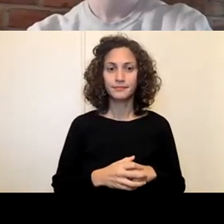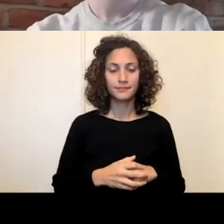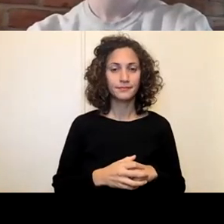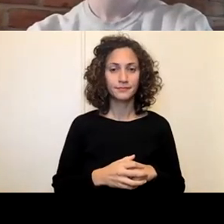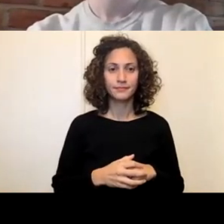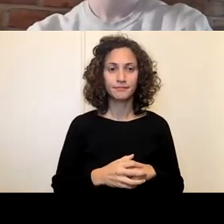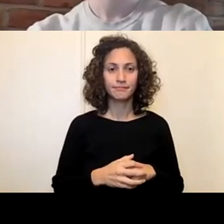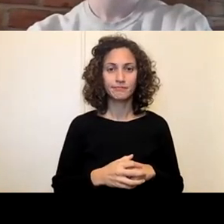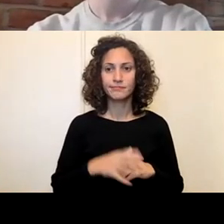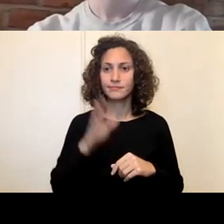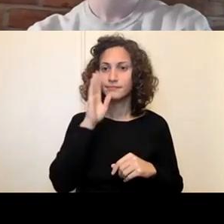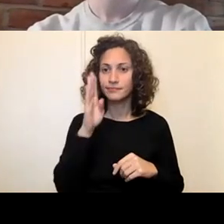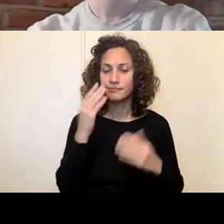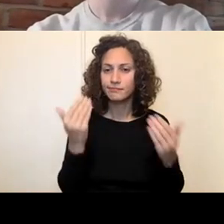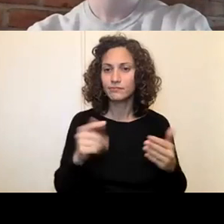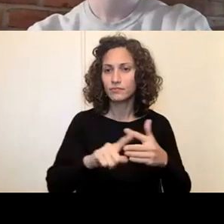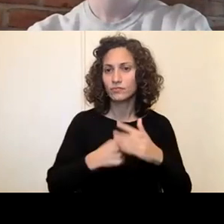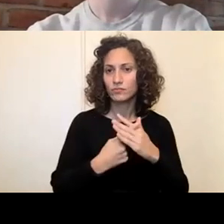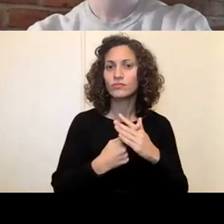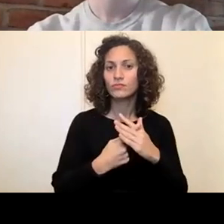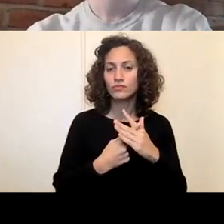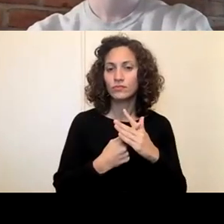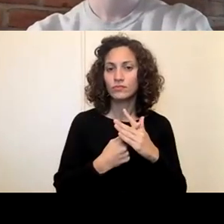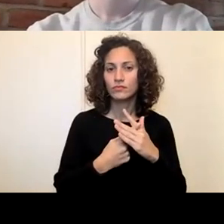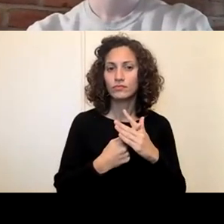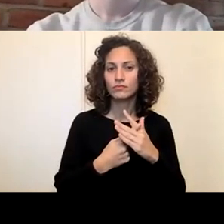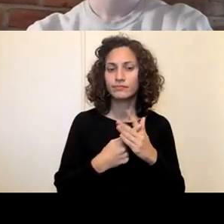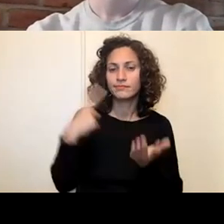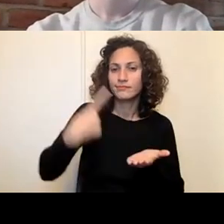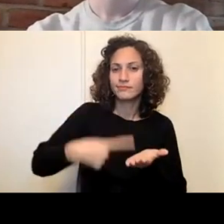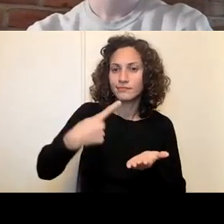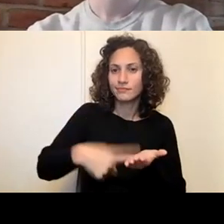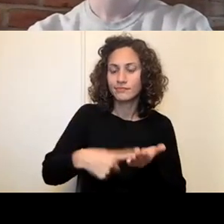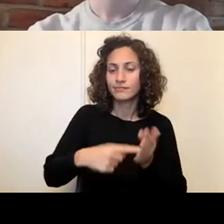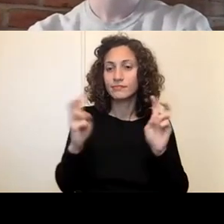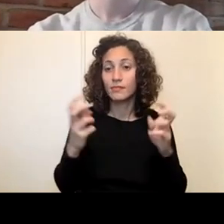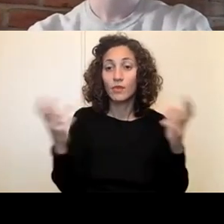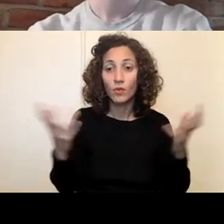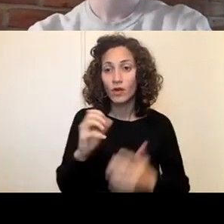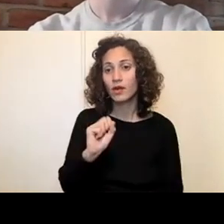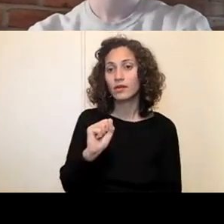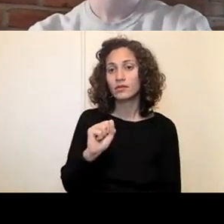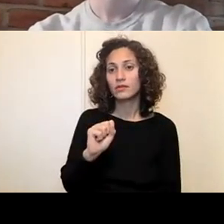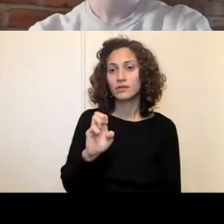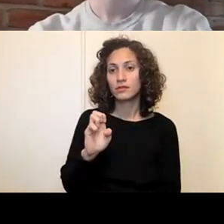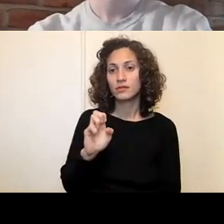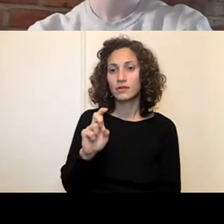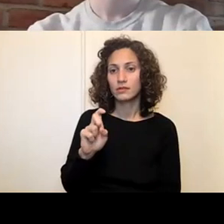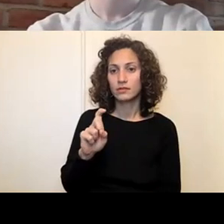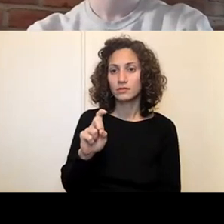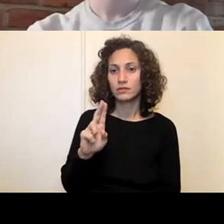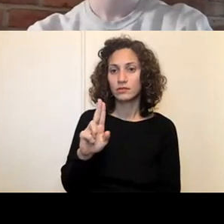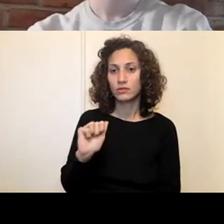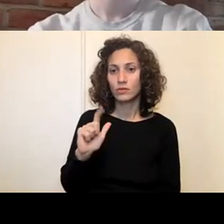gonna get into the topic of sexuality, because sexuality is such a